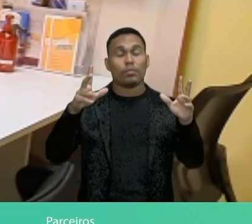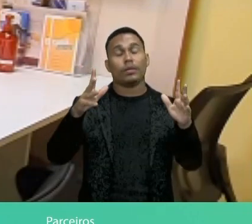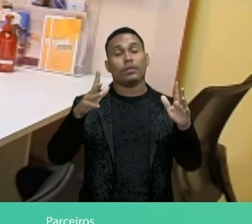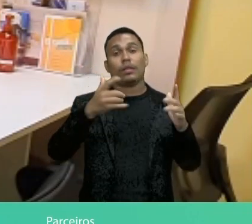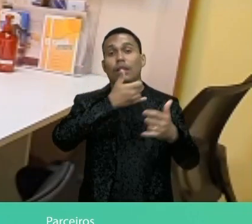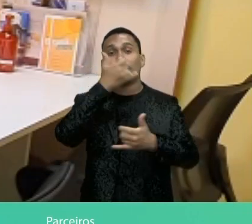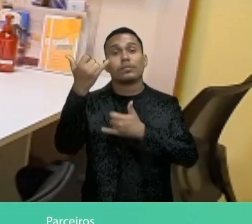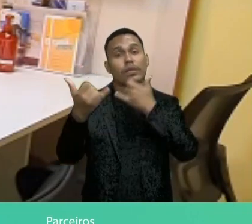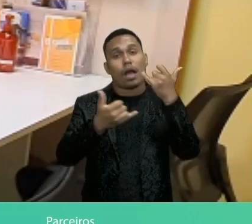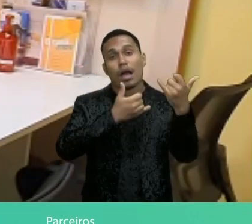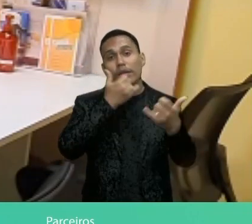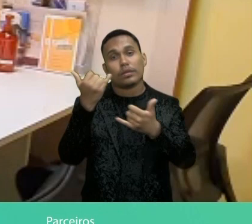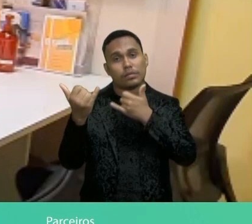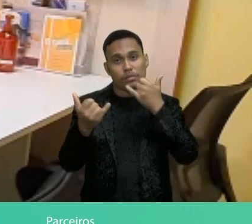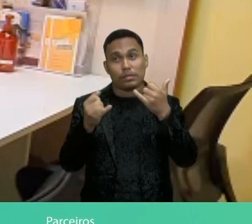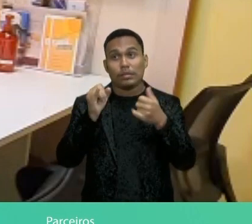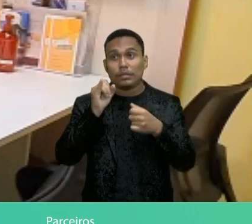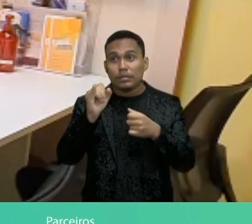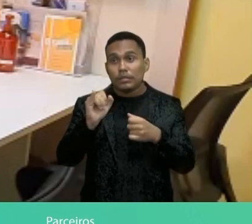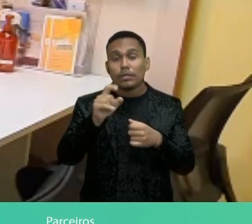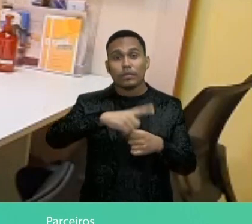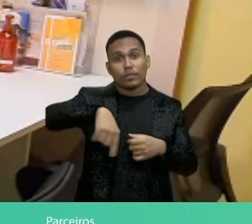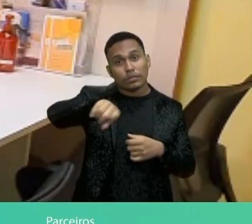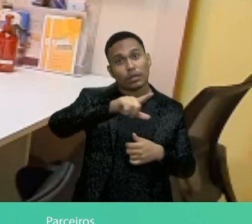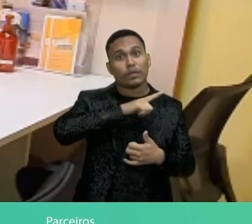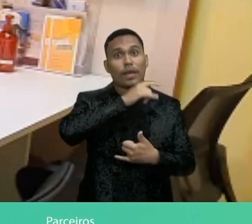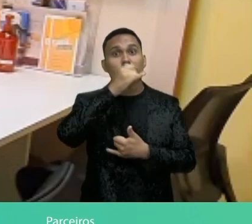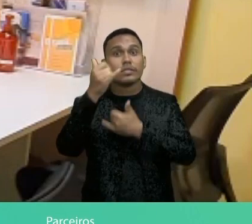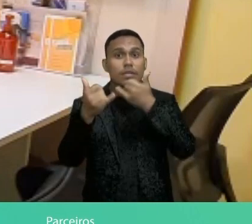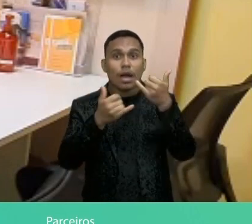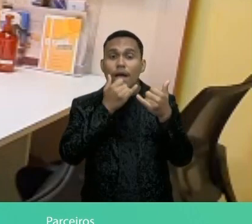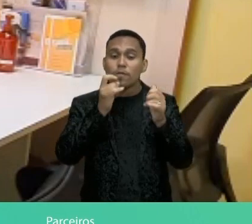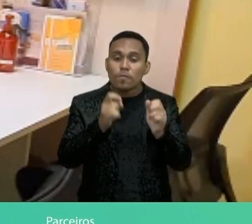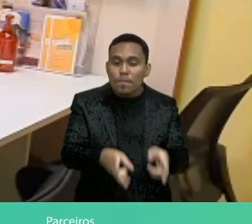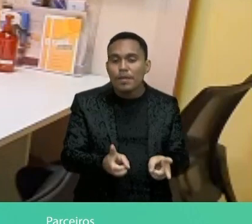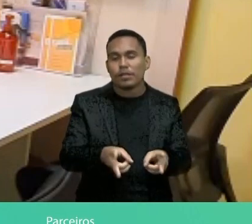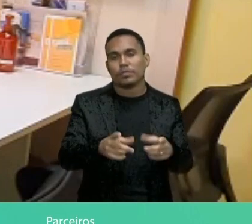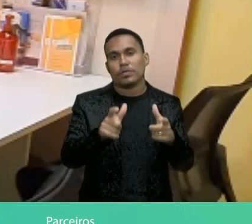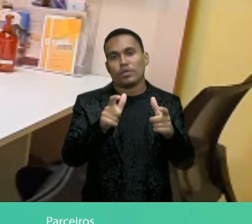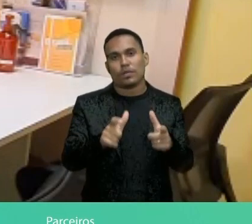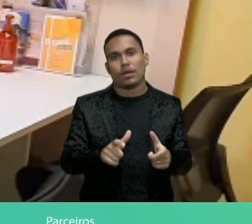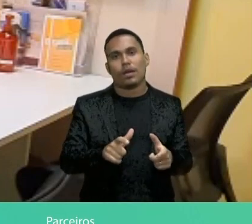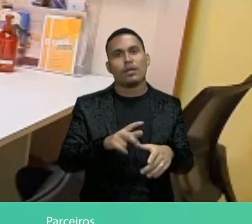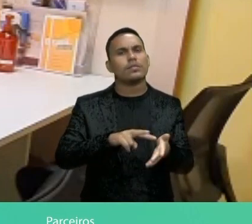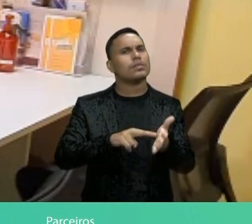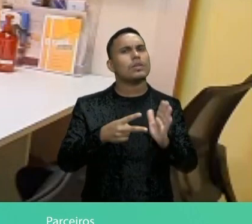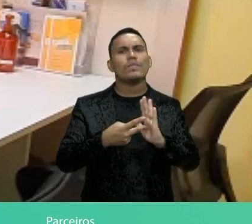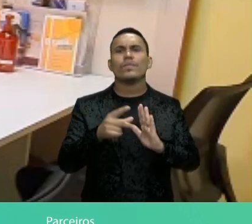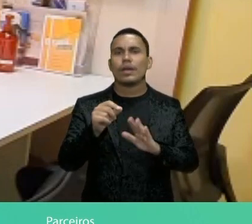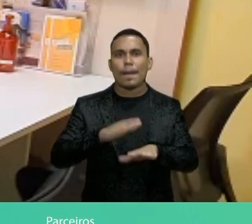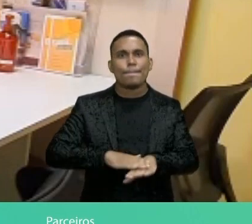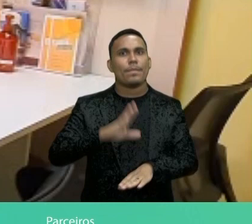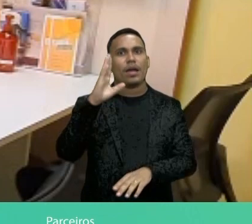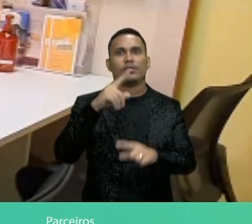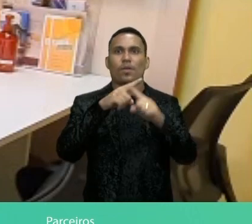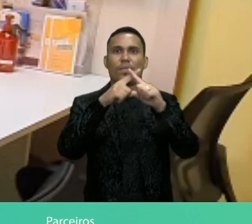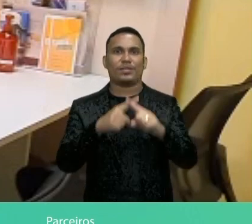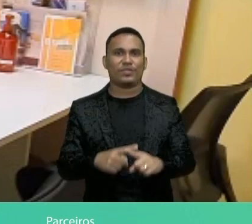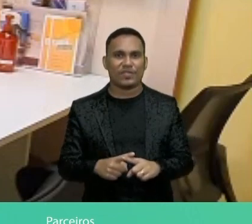the scale. The more scale you have, the greater will be